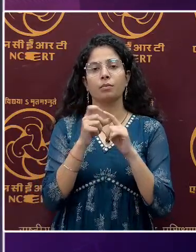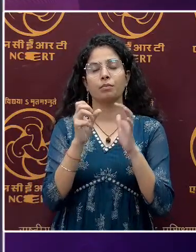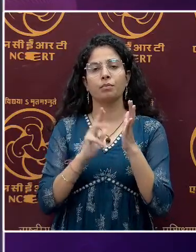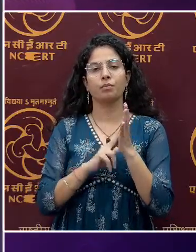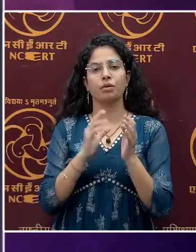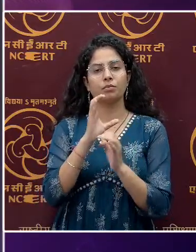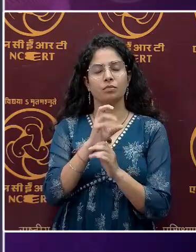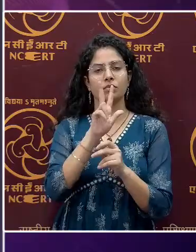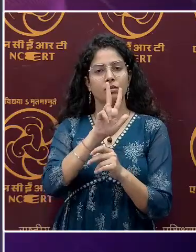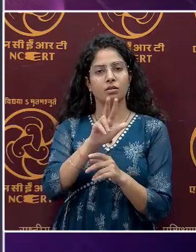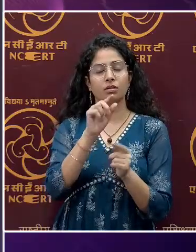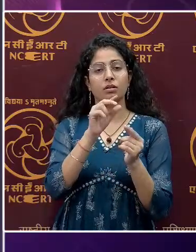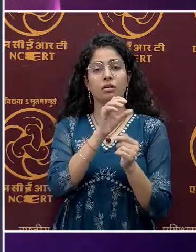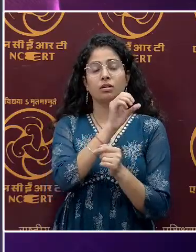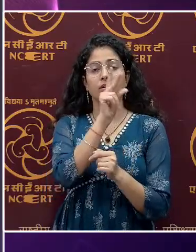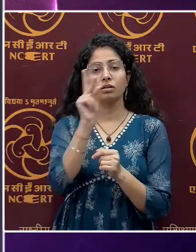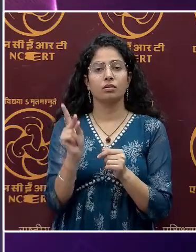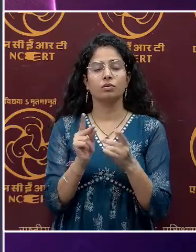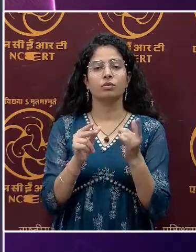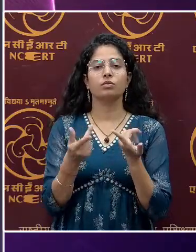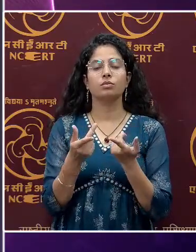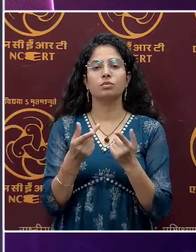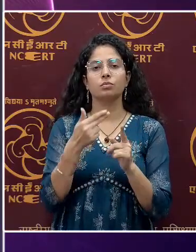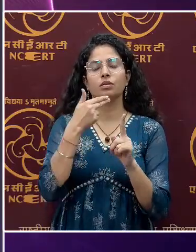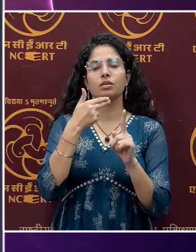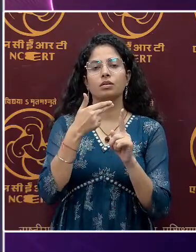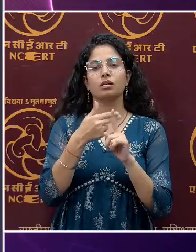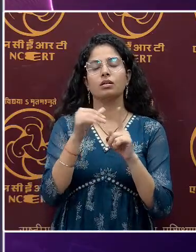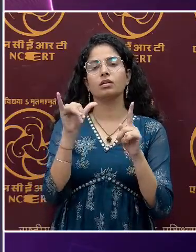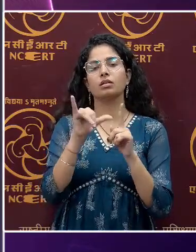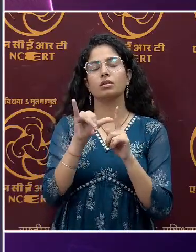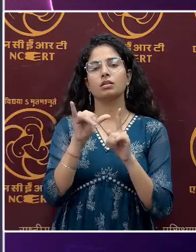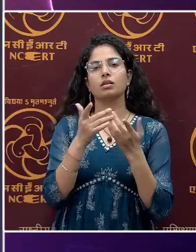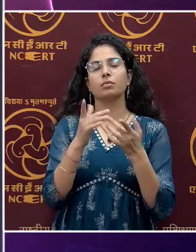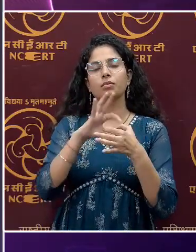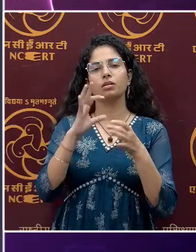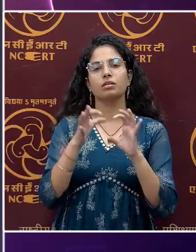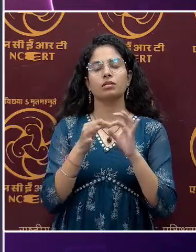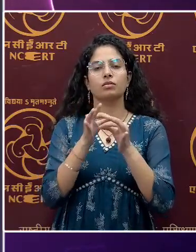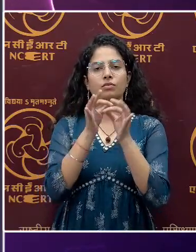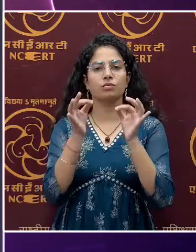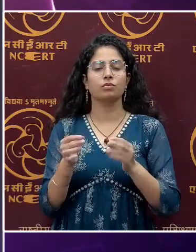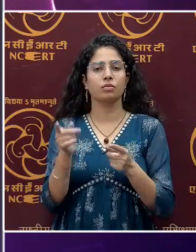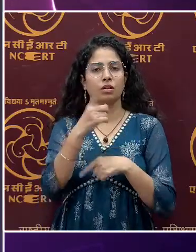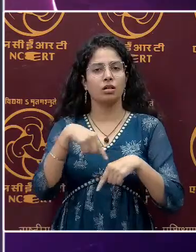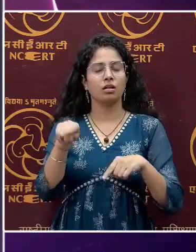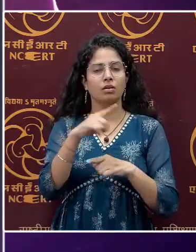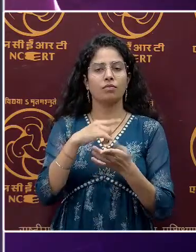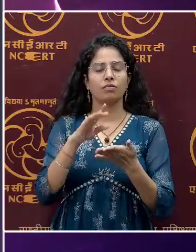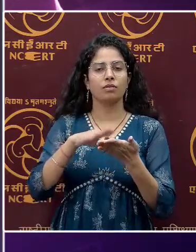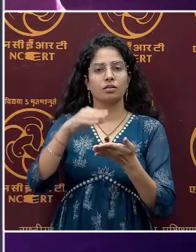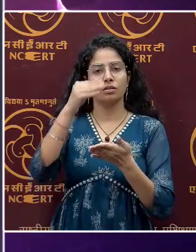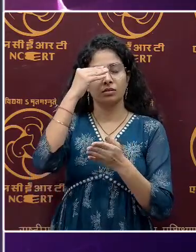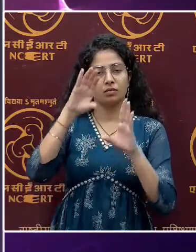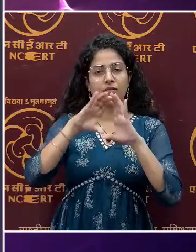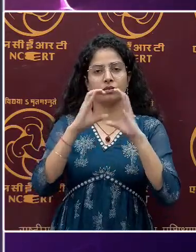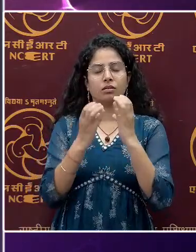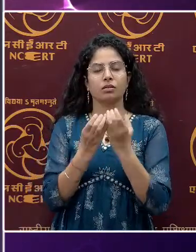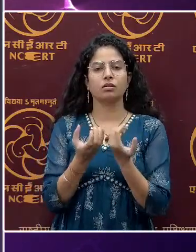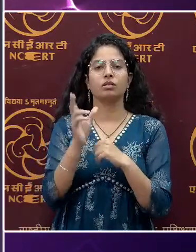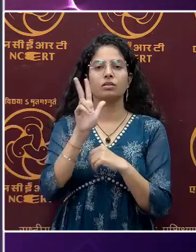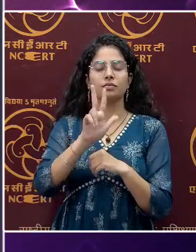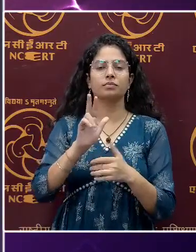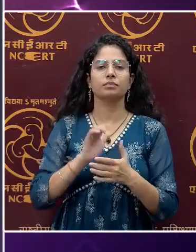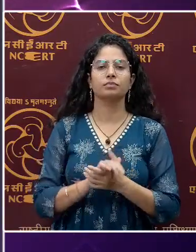number 8 and also on our YouTube handle NCERT Official. This session is meant for our learners of class 8